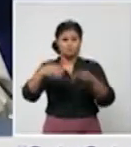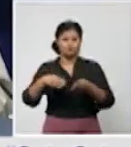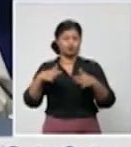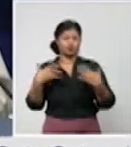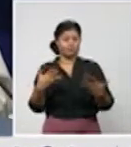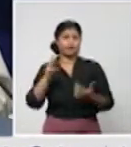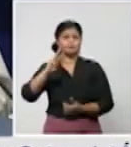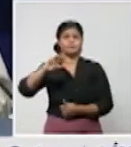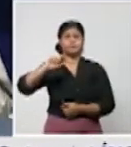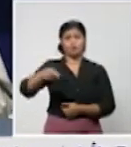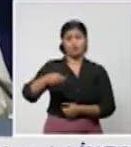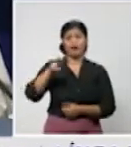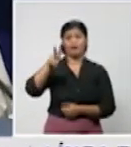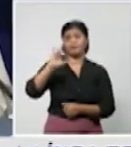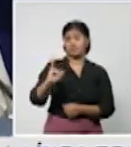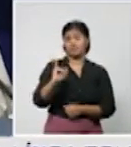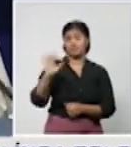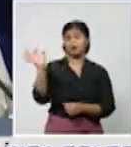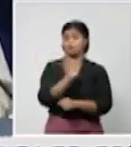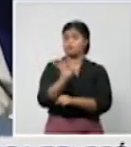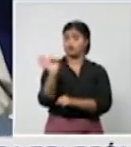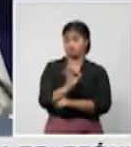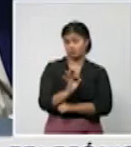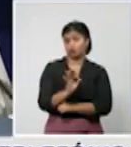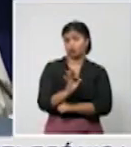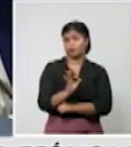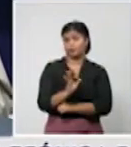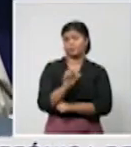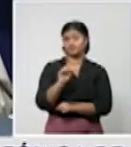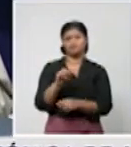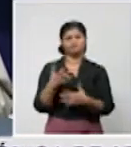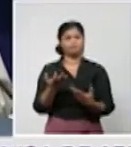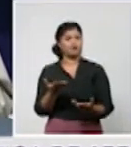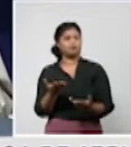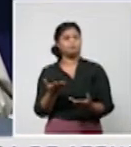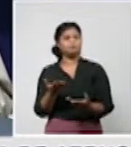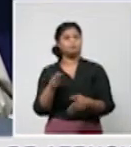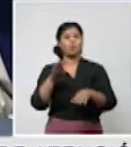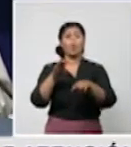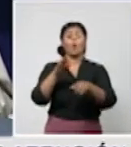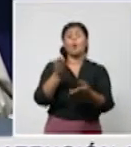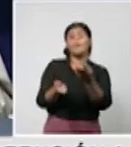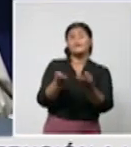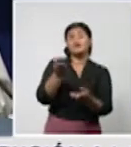9 patients were discharged, 6 from Havana, 2 from Artemisa, and 1 from